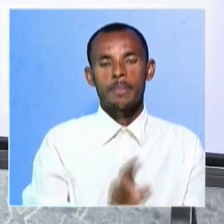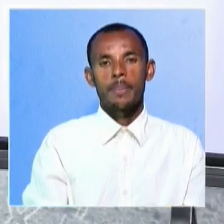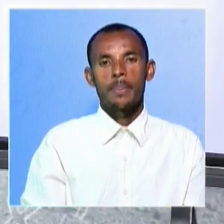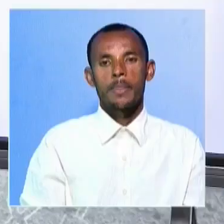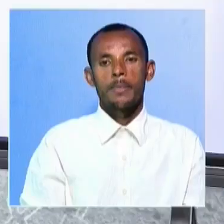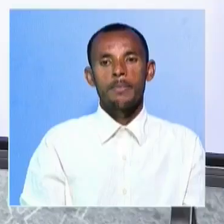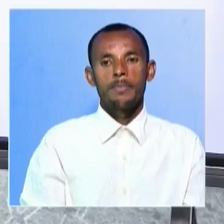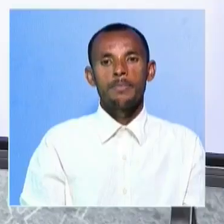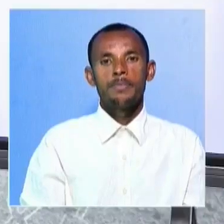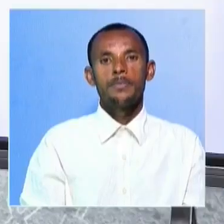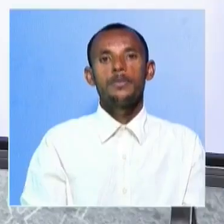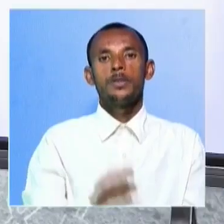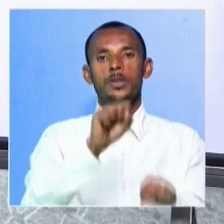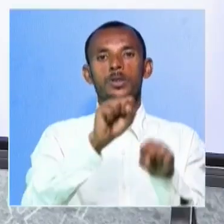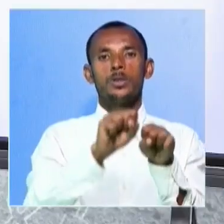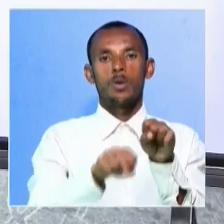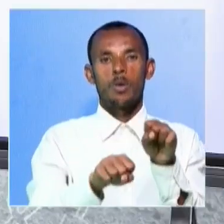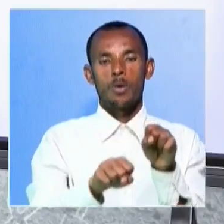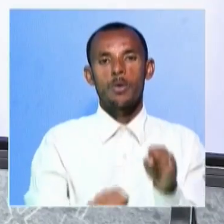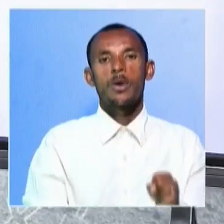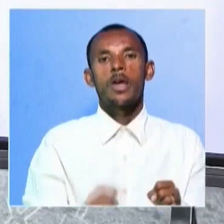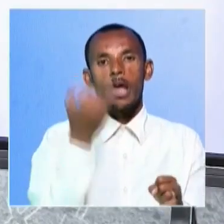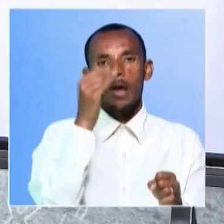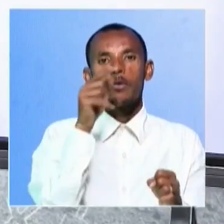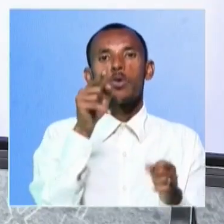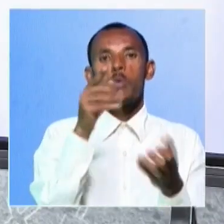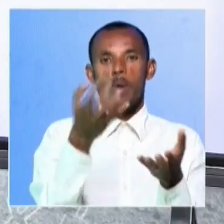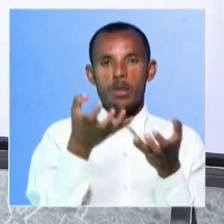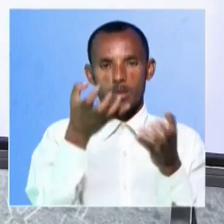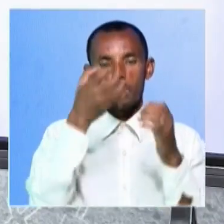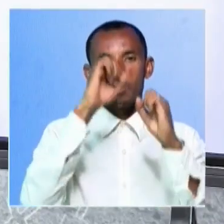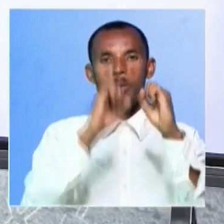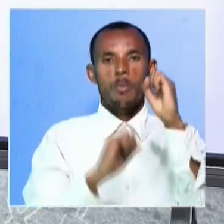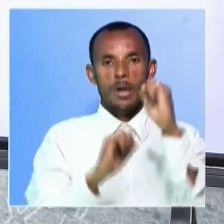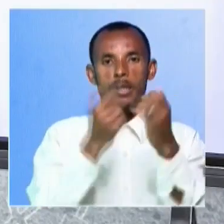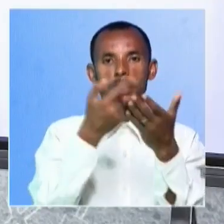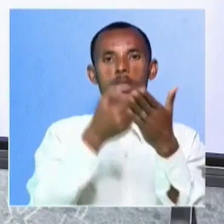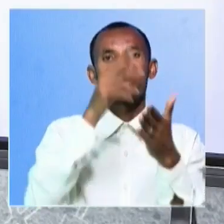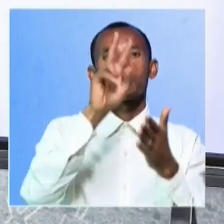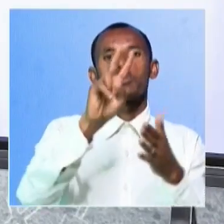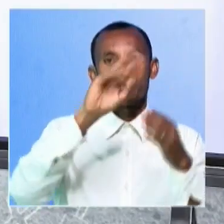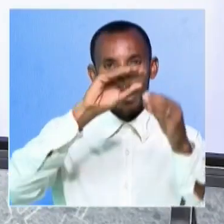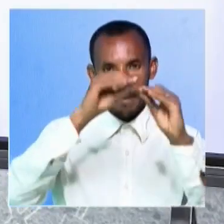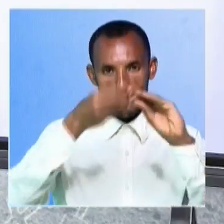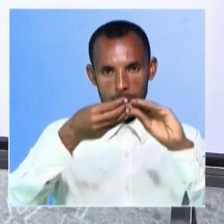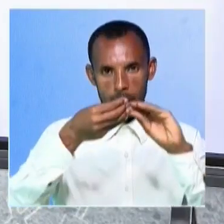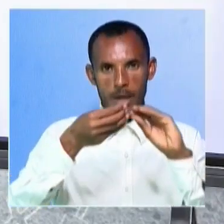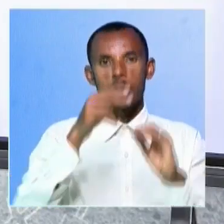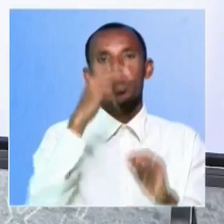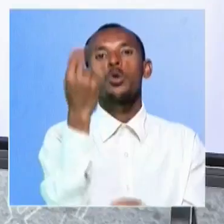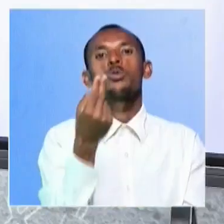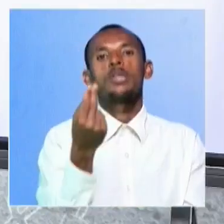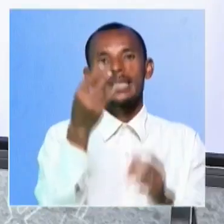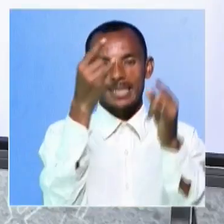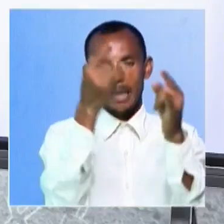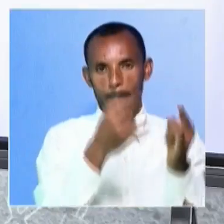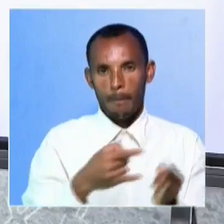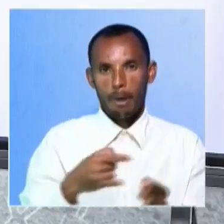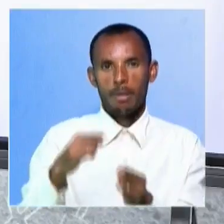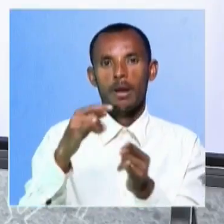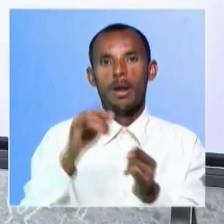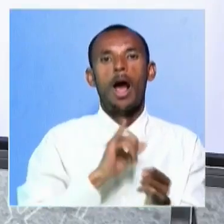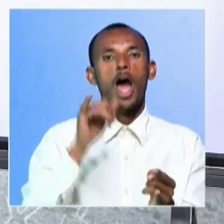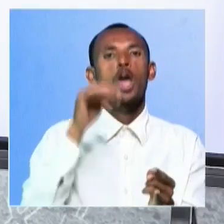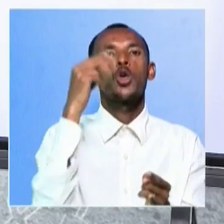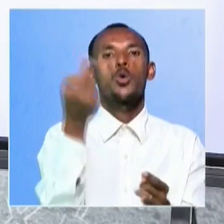Okay, so if you want to compare these two numbers using the method that I